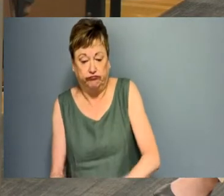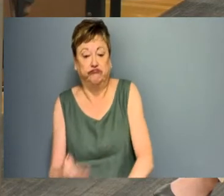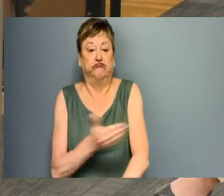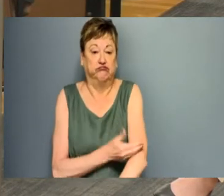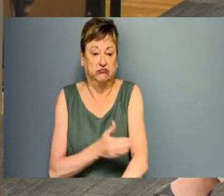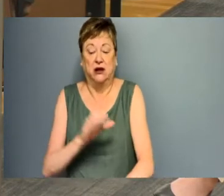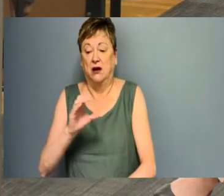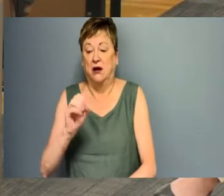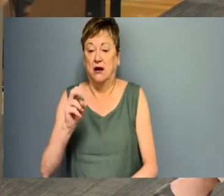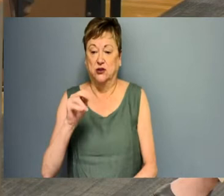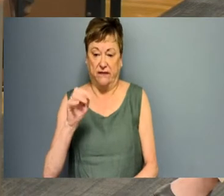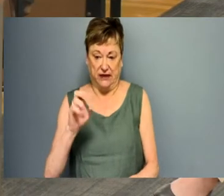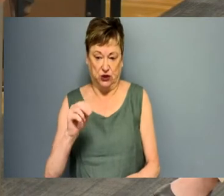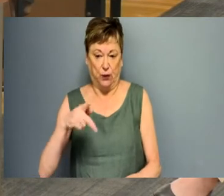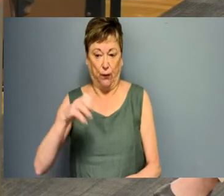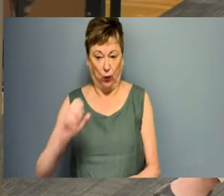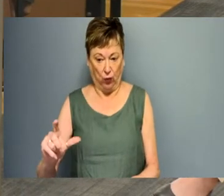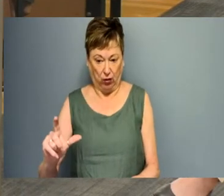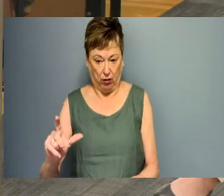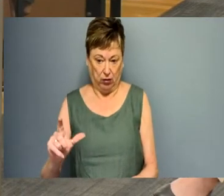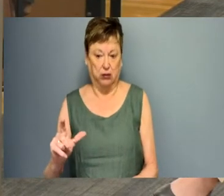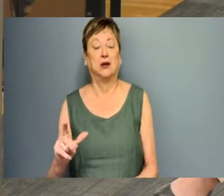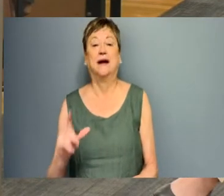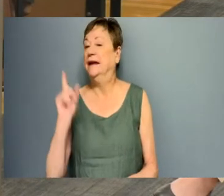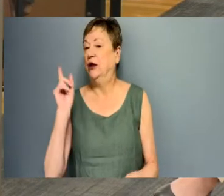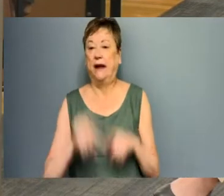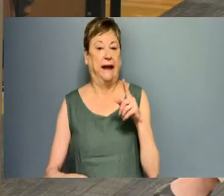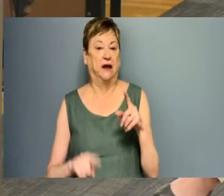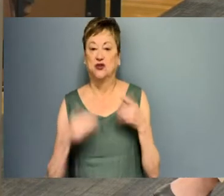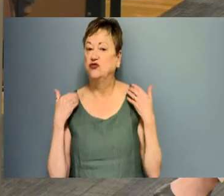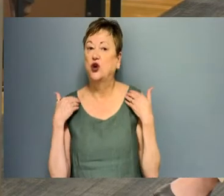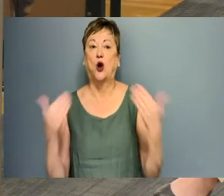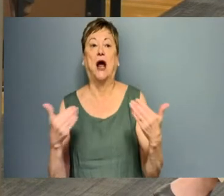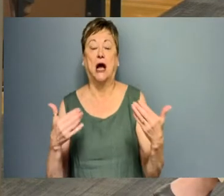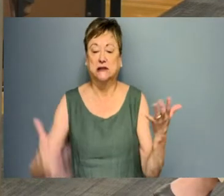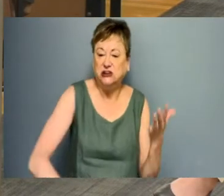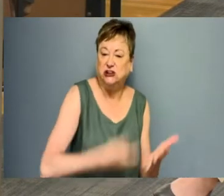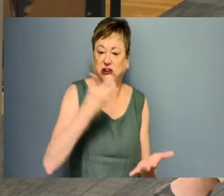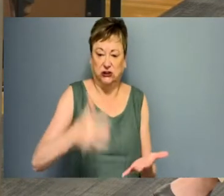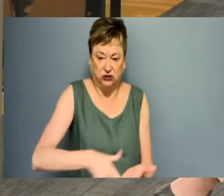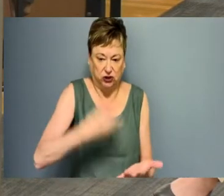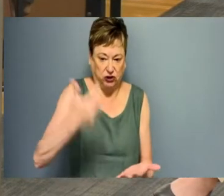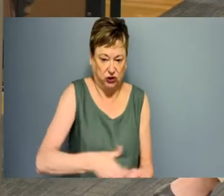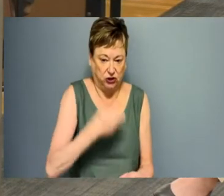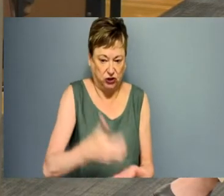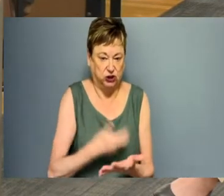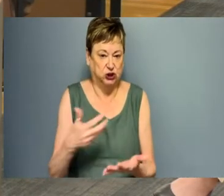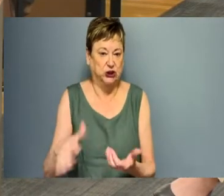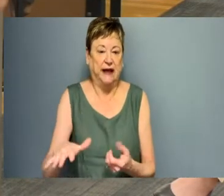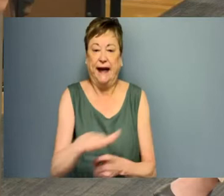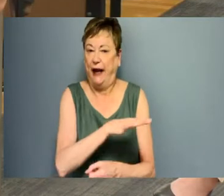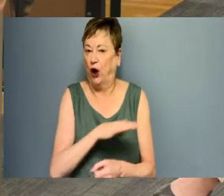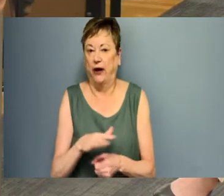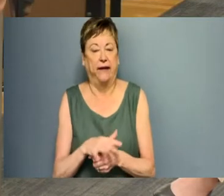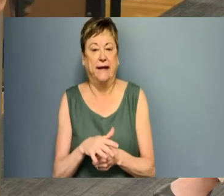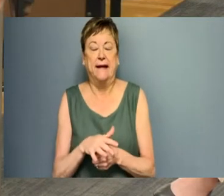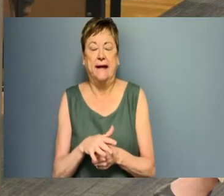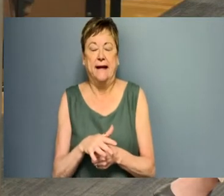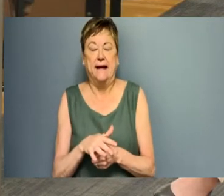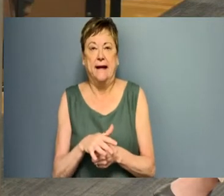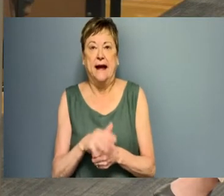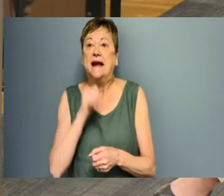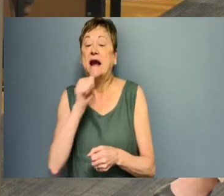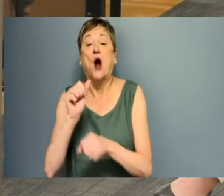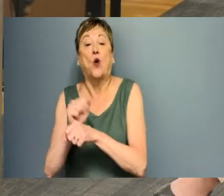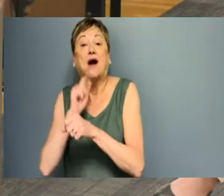pool. But you can't just go and dredge a project or dredge an area like this without working on the area